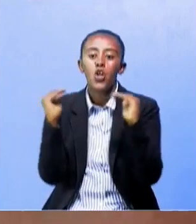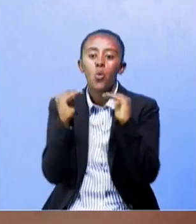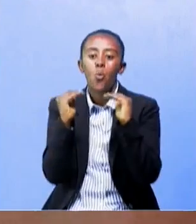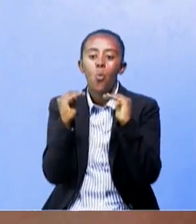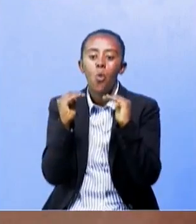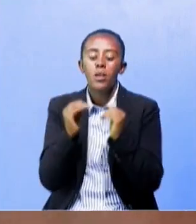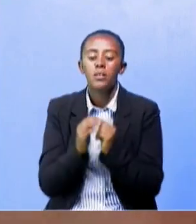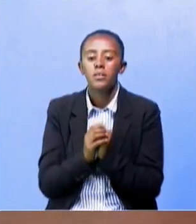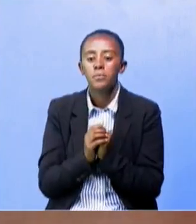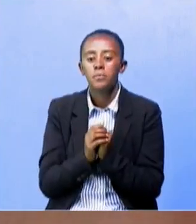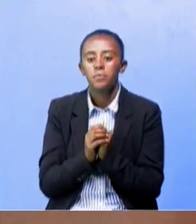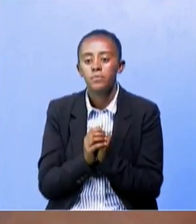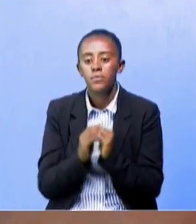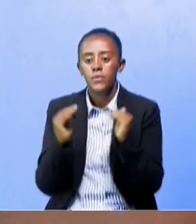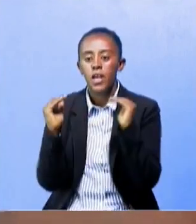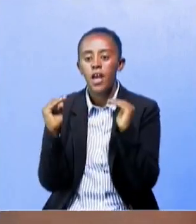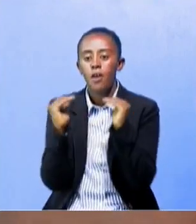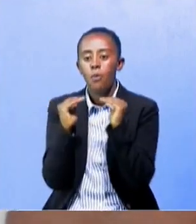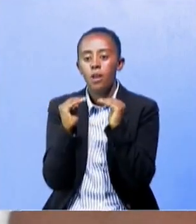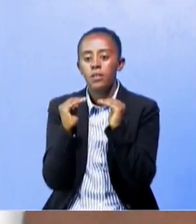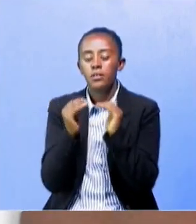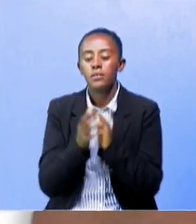Gender equality.